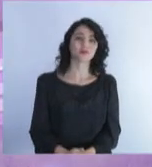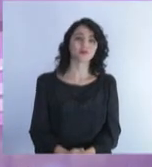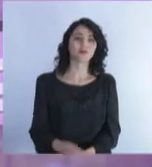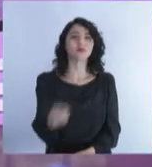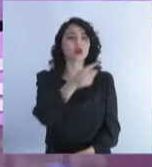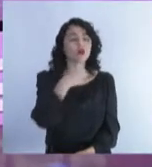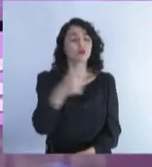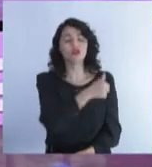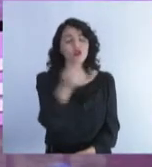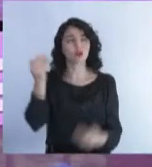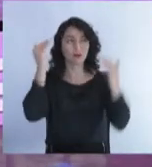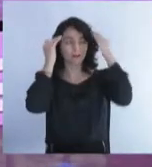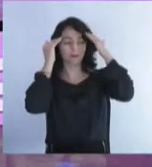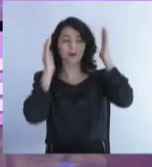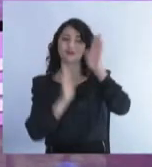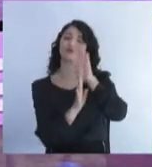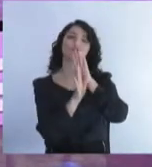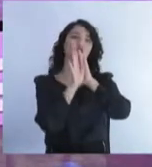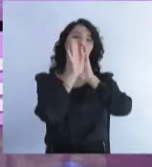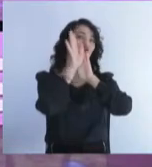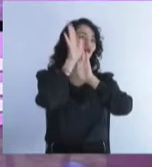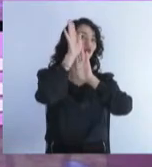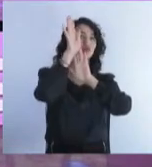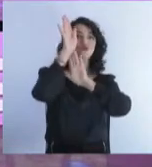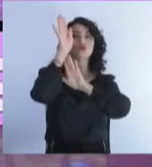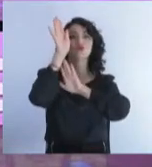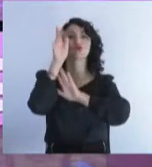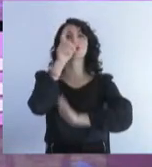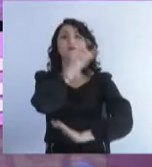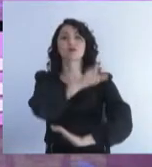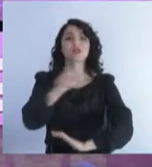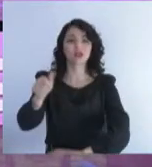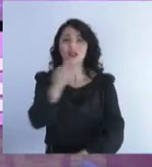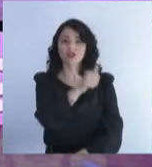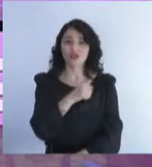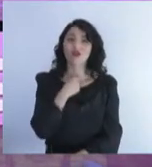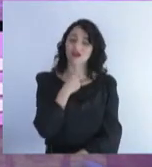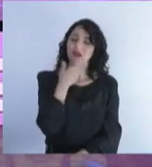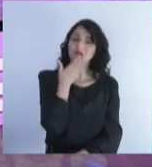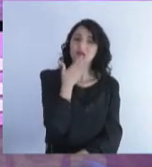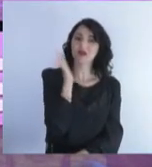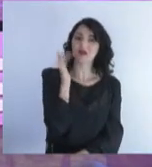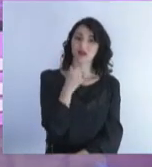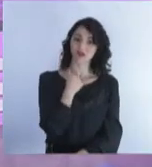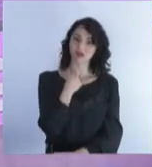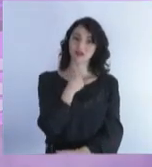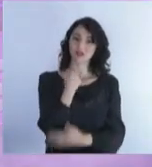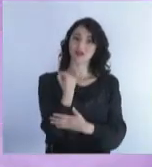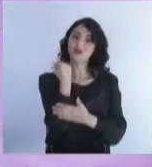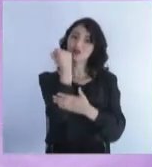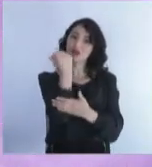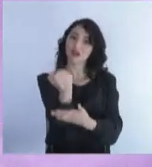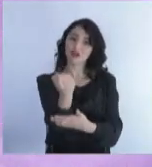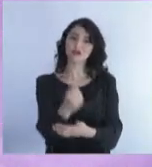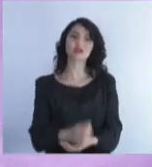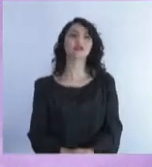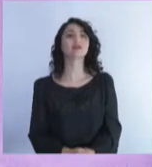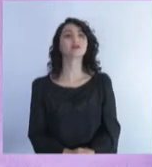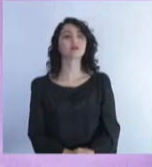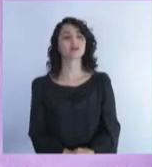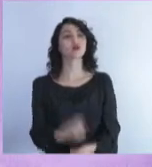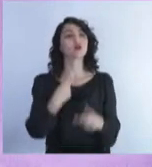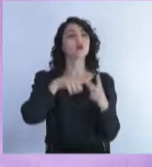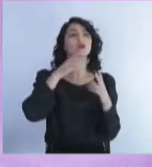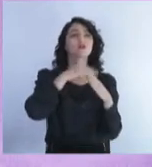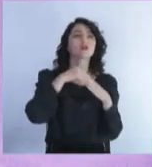growth mindset, to understand that people can improve and you can help them. And then there's the leader who knows that having a